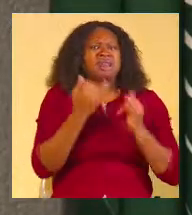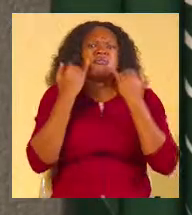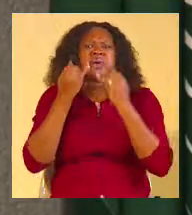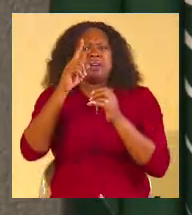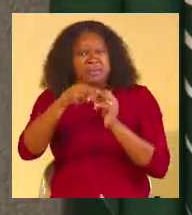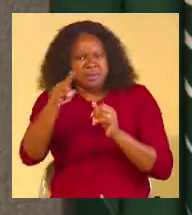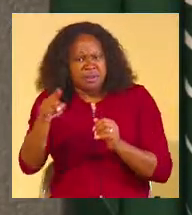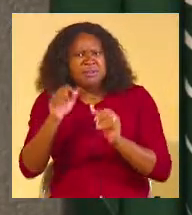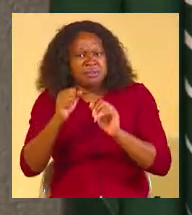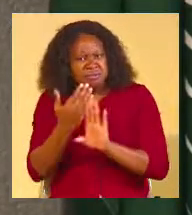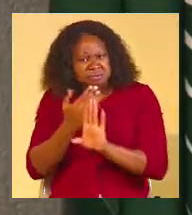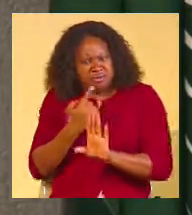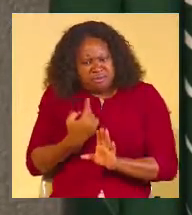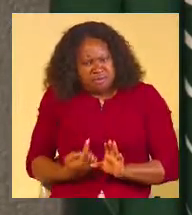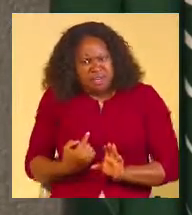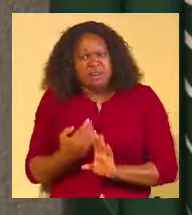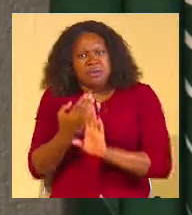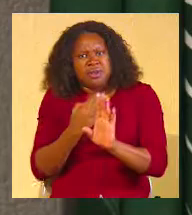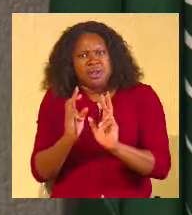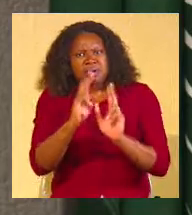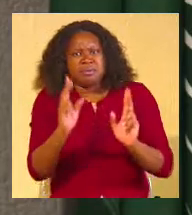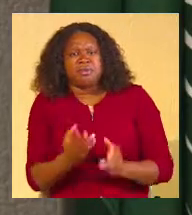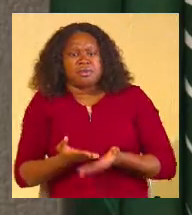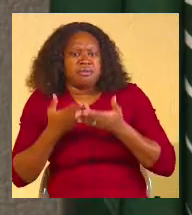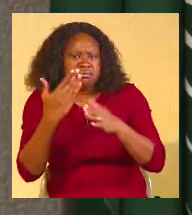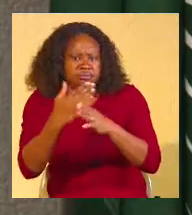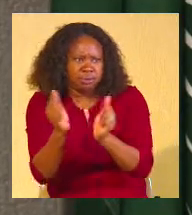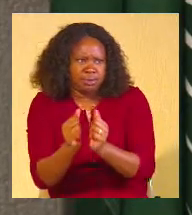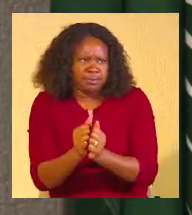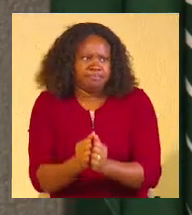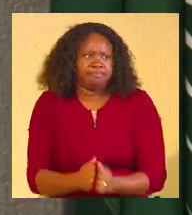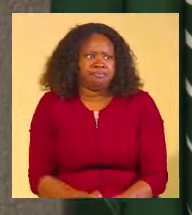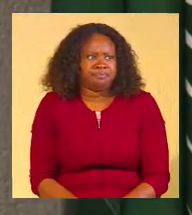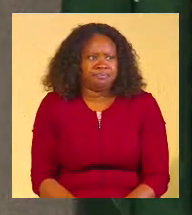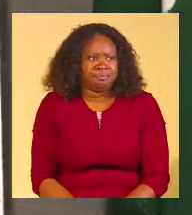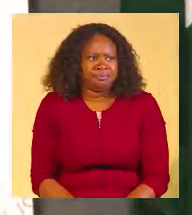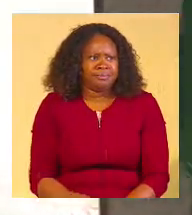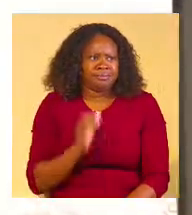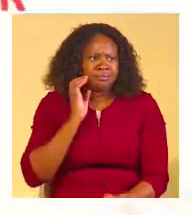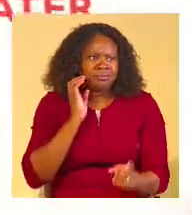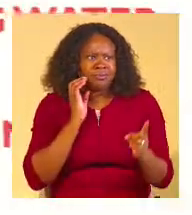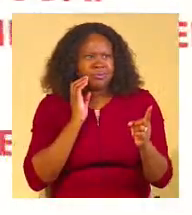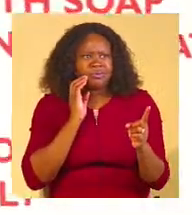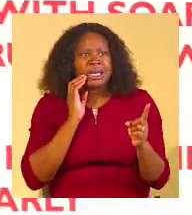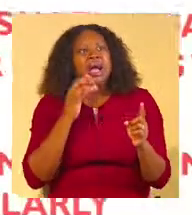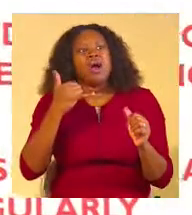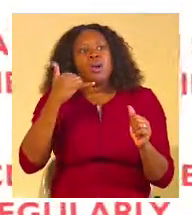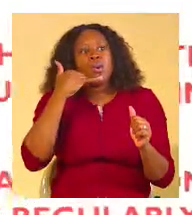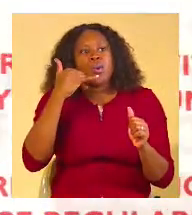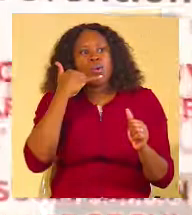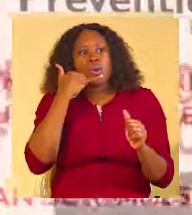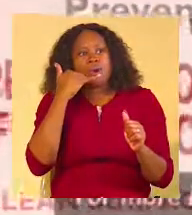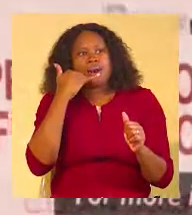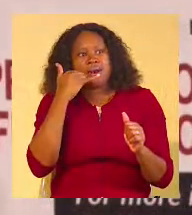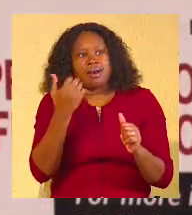to protect themselves and also protect those that they're going to be working with as well. And maybe also, sorry, additional... We just have a caller,